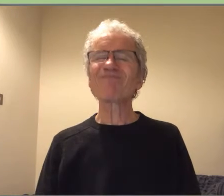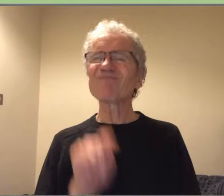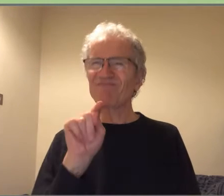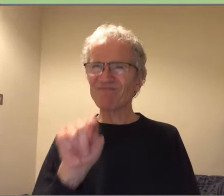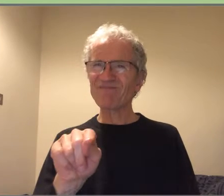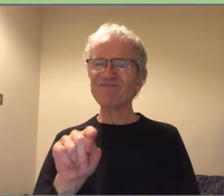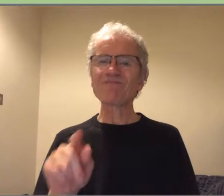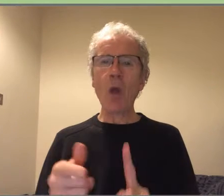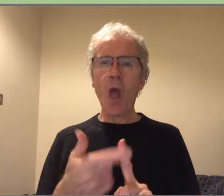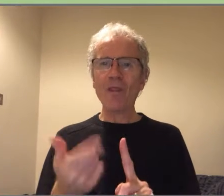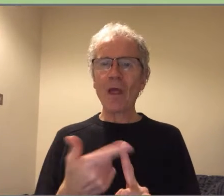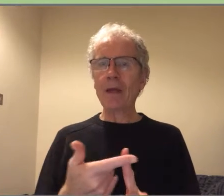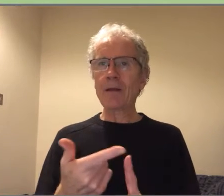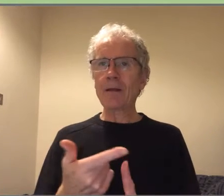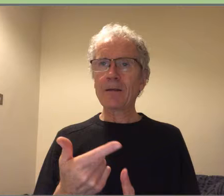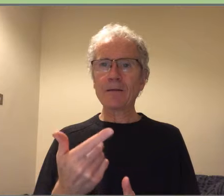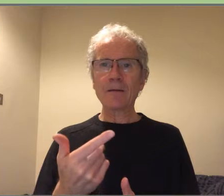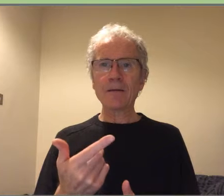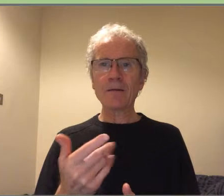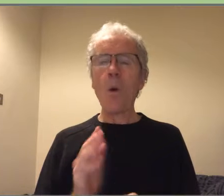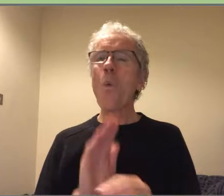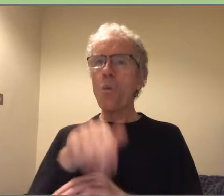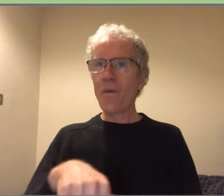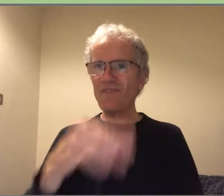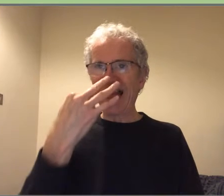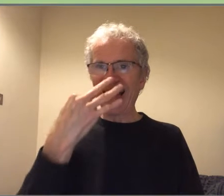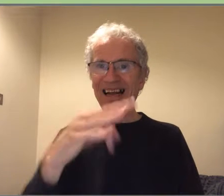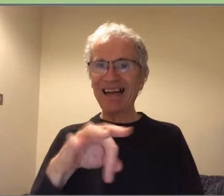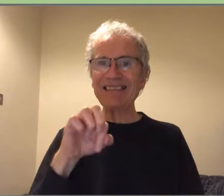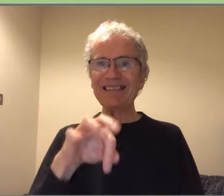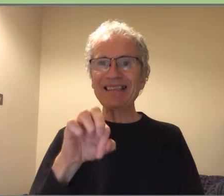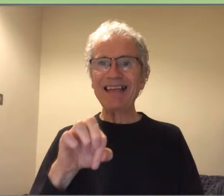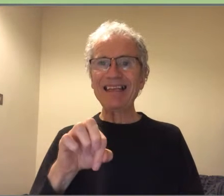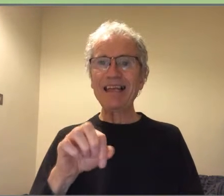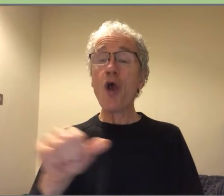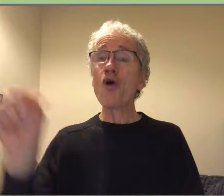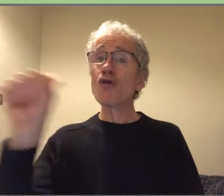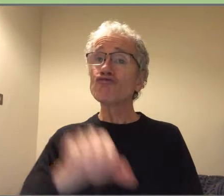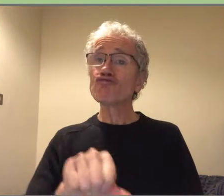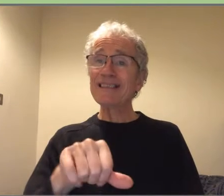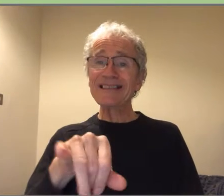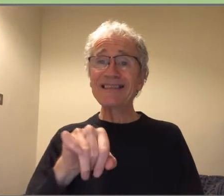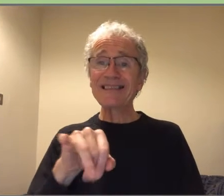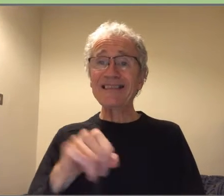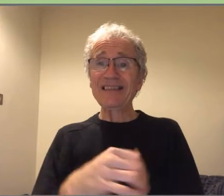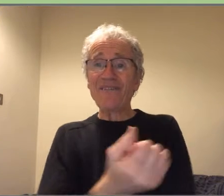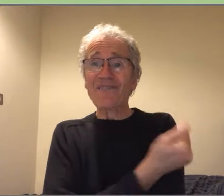For other over 80s, 160 vaccines have to be given to save a life.